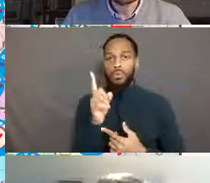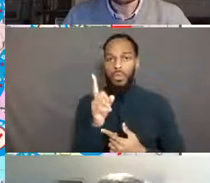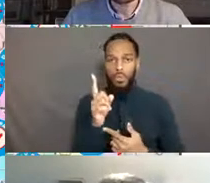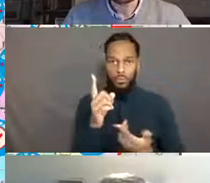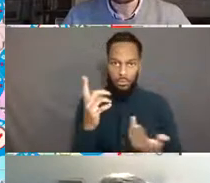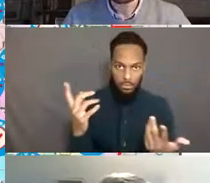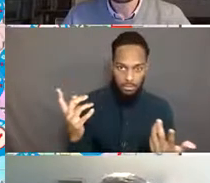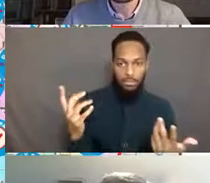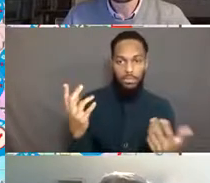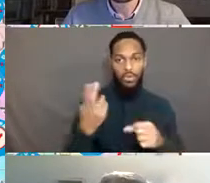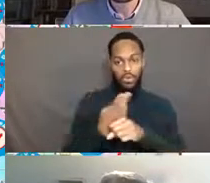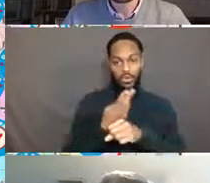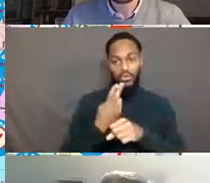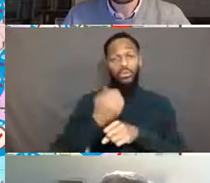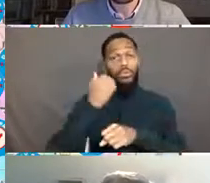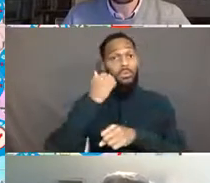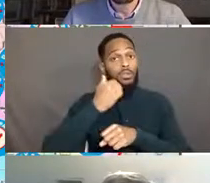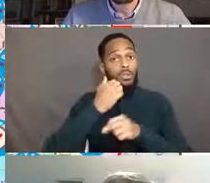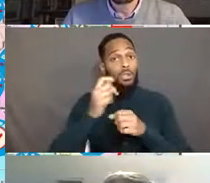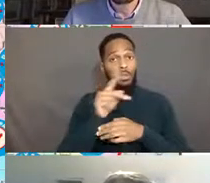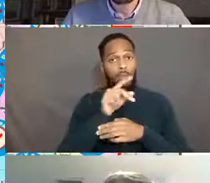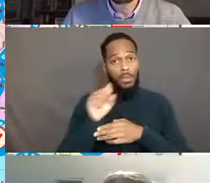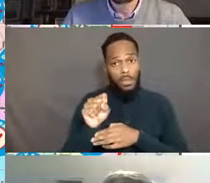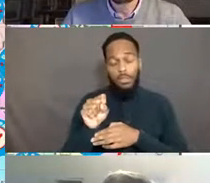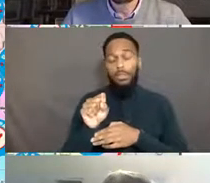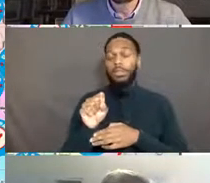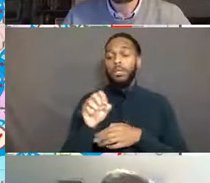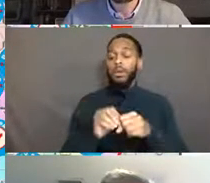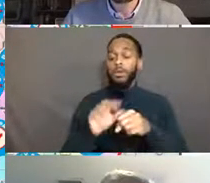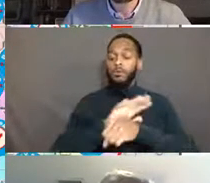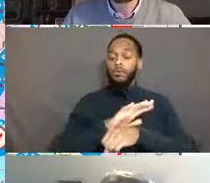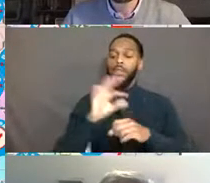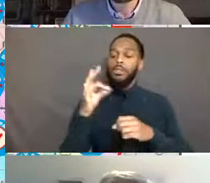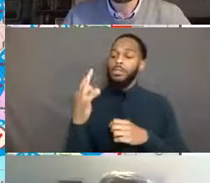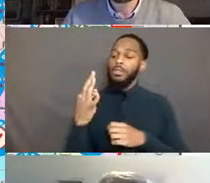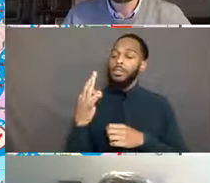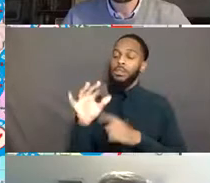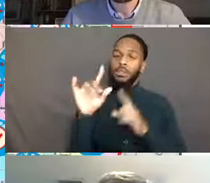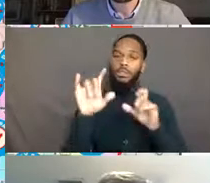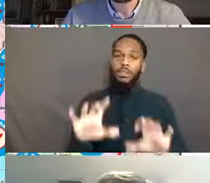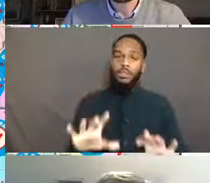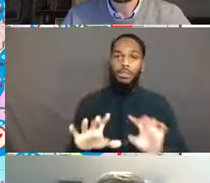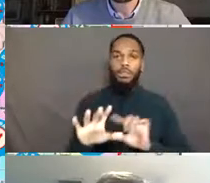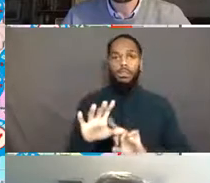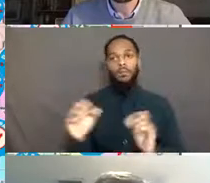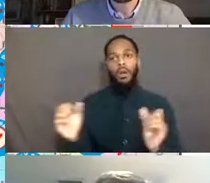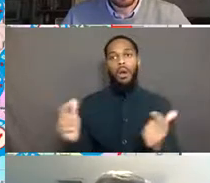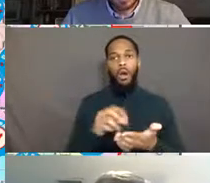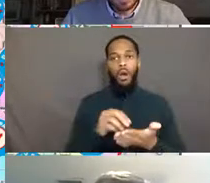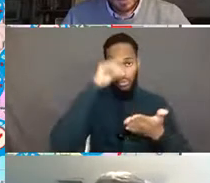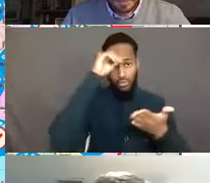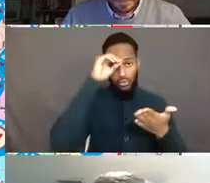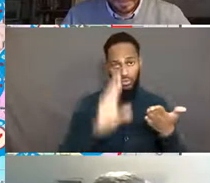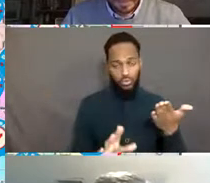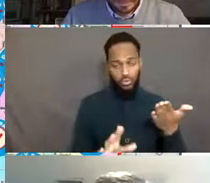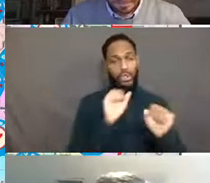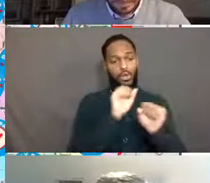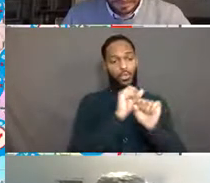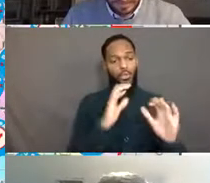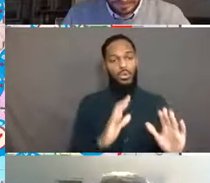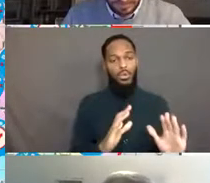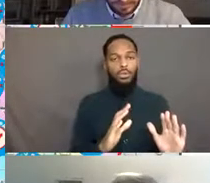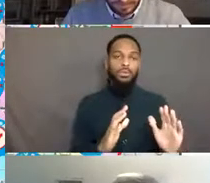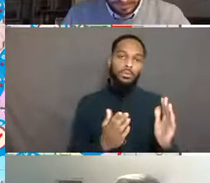of the Daily Pass and COVID-19 testing for all students and employees. And, you know, through